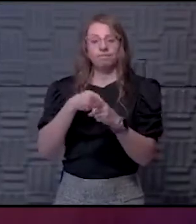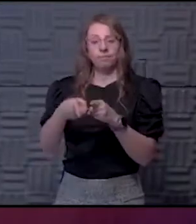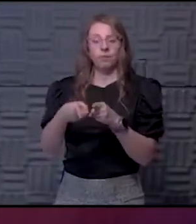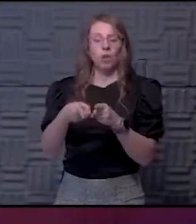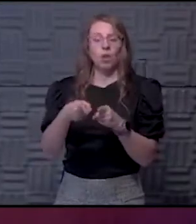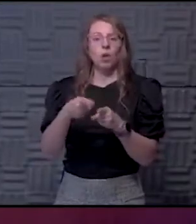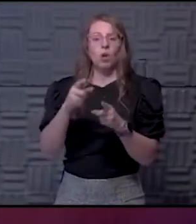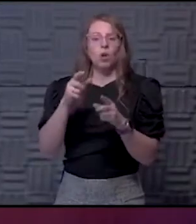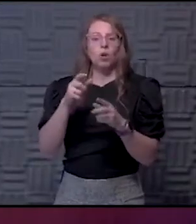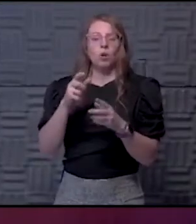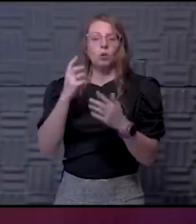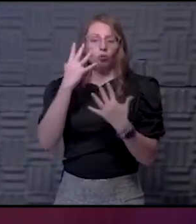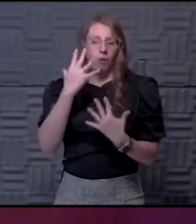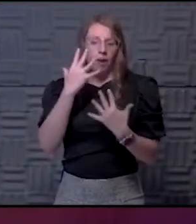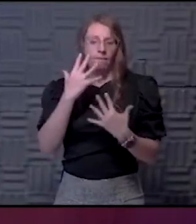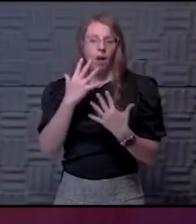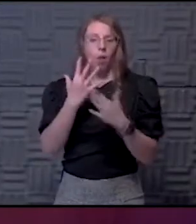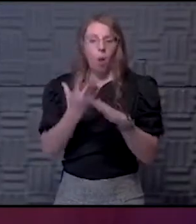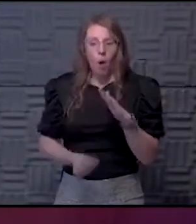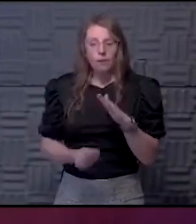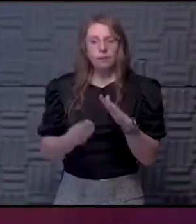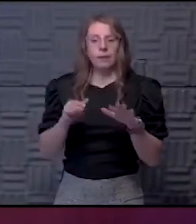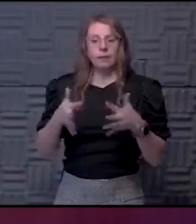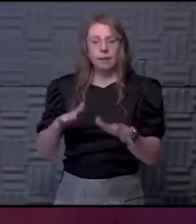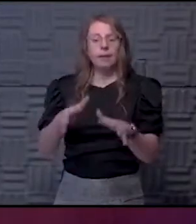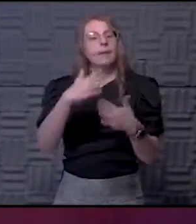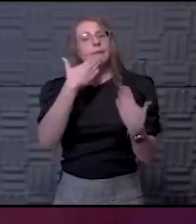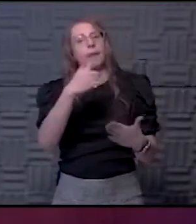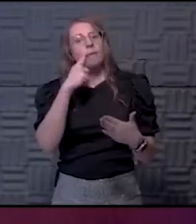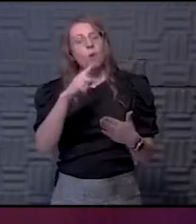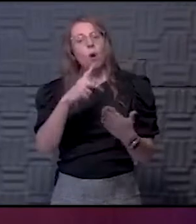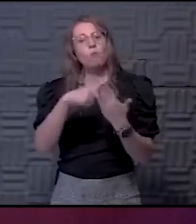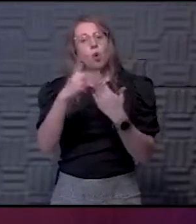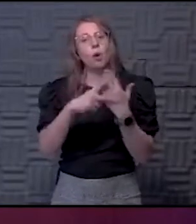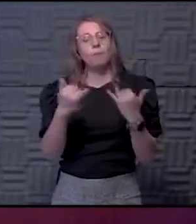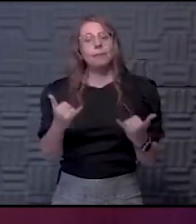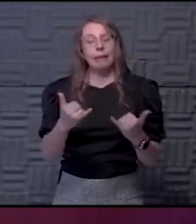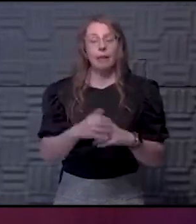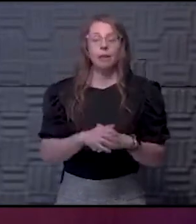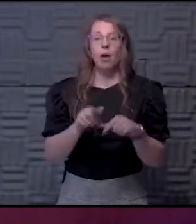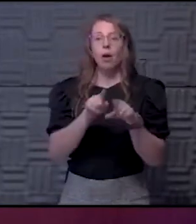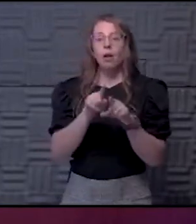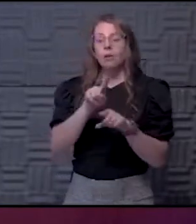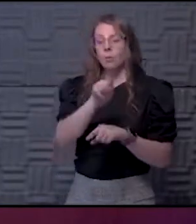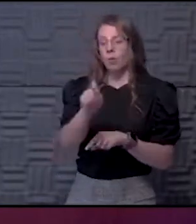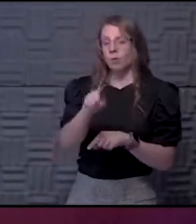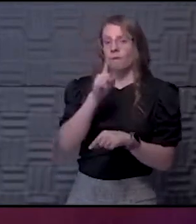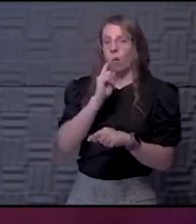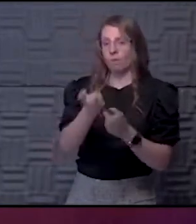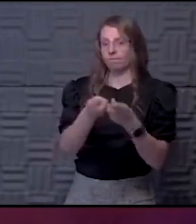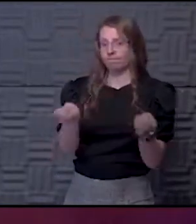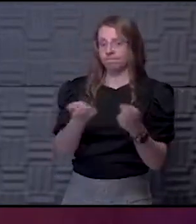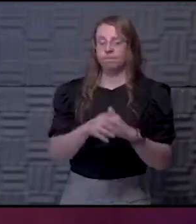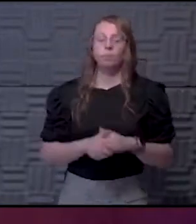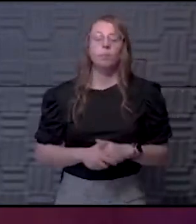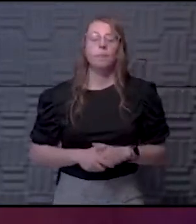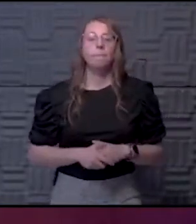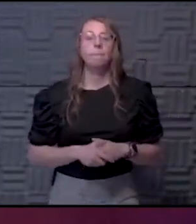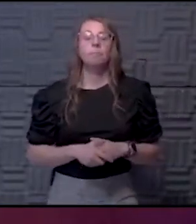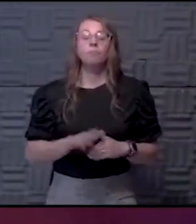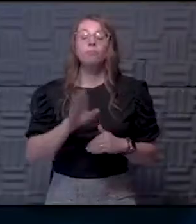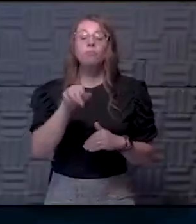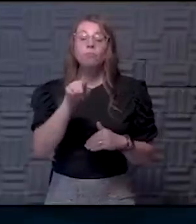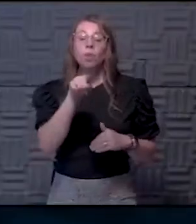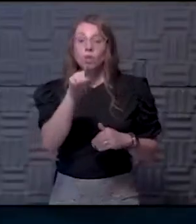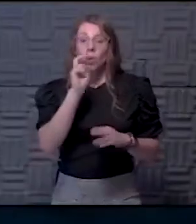and medical situations. And she says, thank you. Thank you for the program today. She has a question for the panelists. She says, do